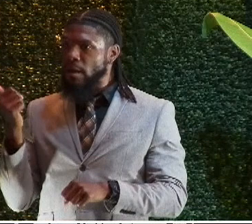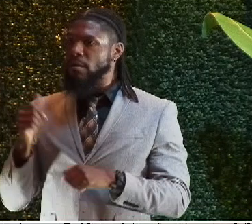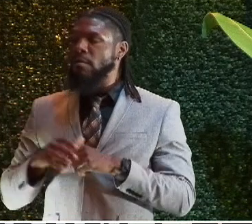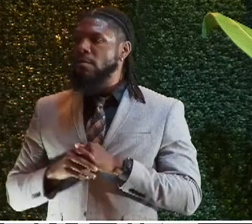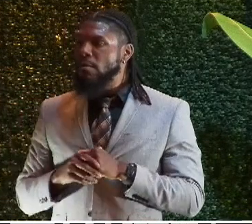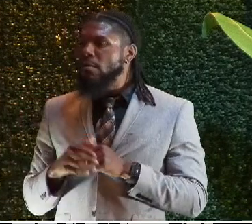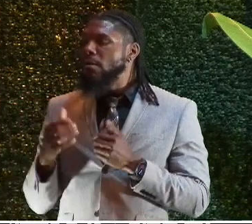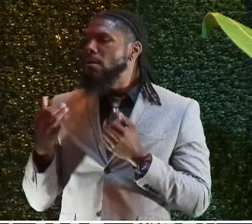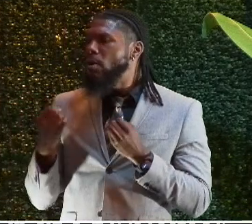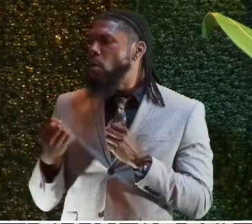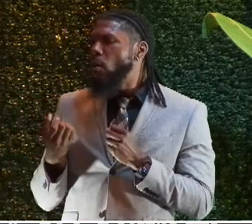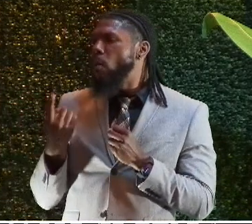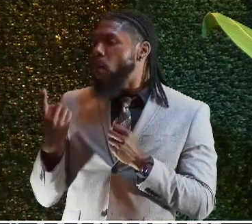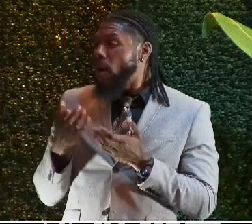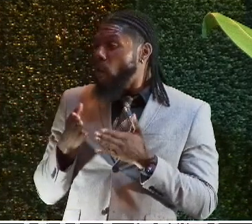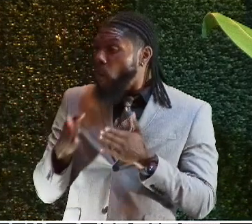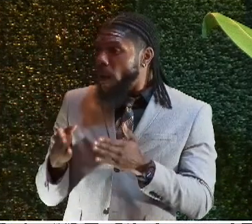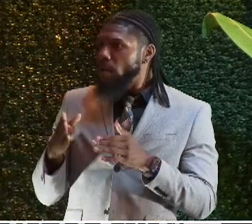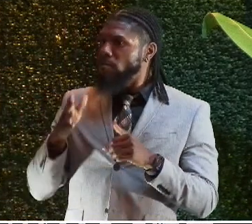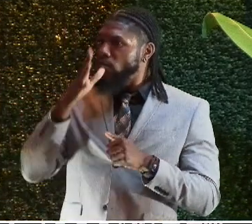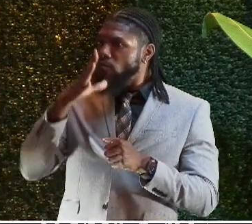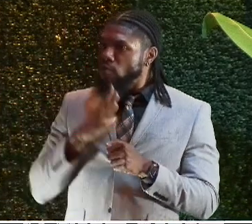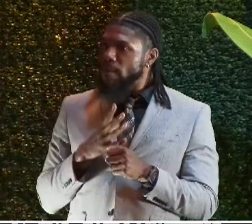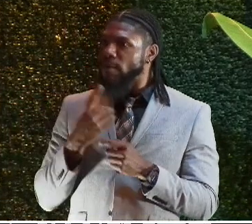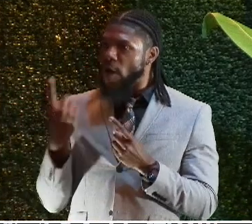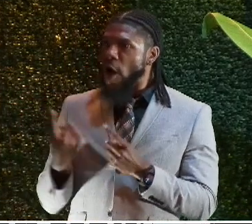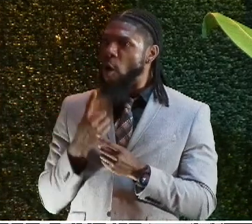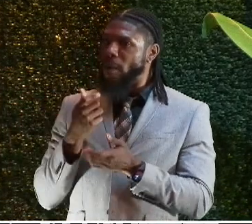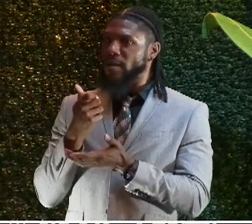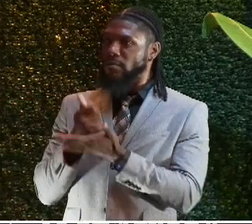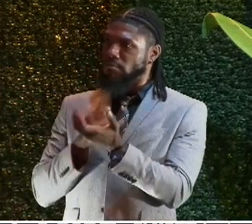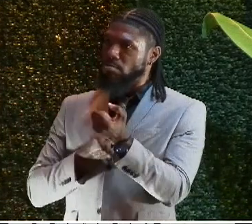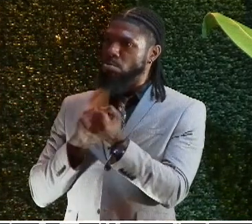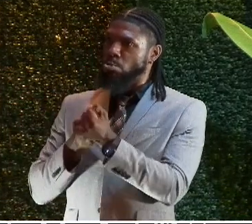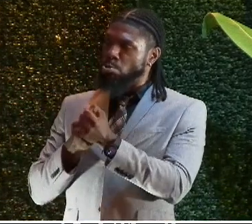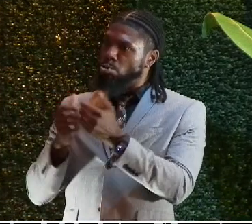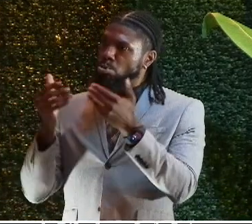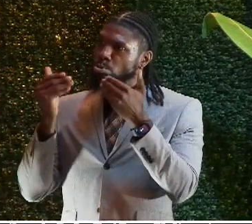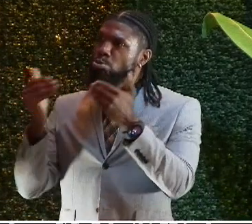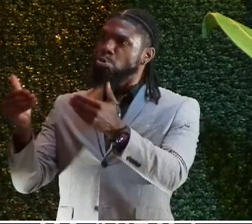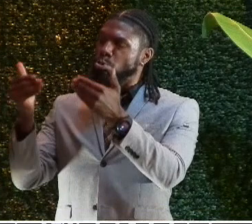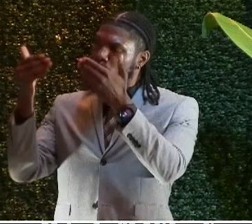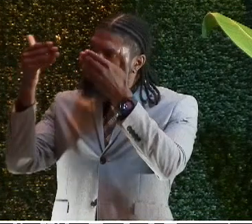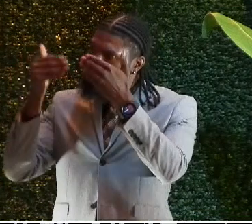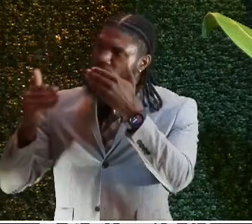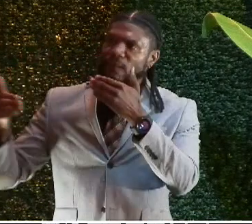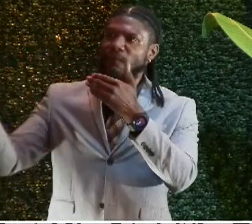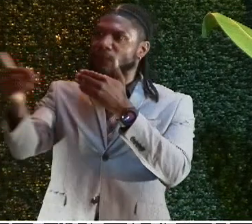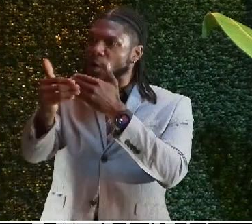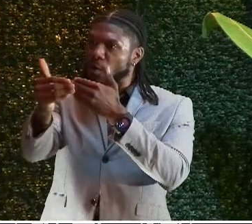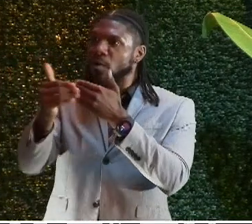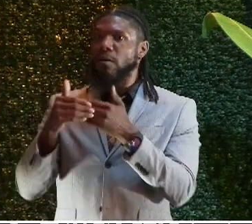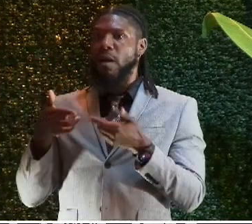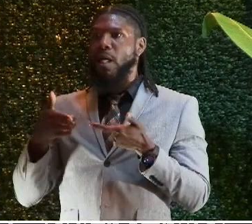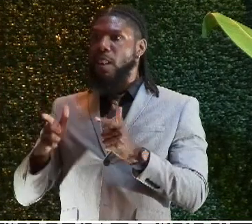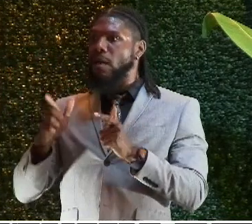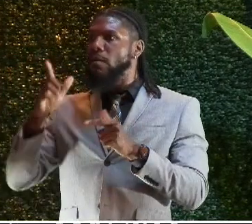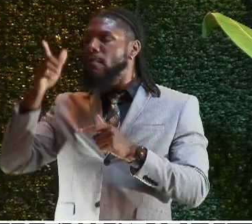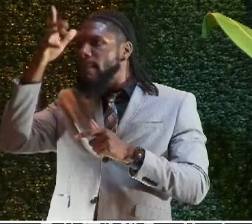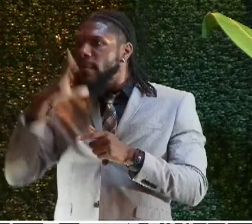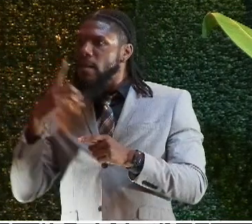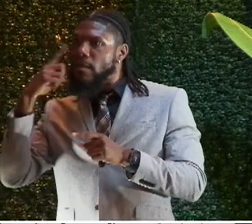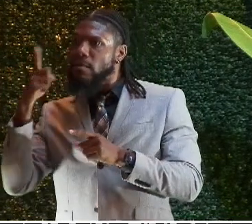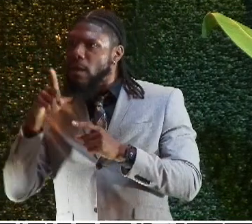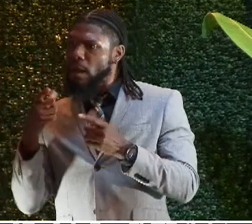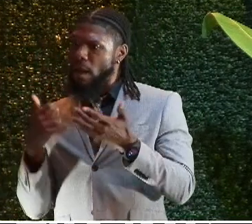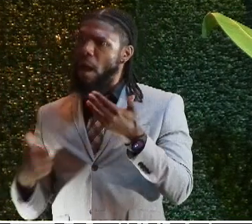one way that women have always actually moved forward is by letting men believe that they are the head when we are the neck. Turning